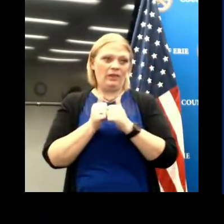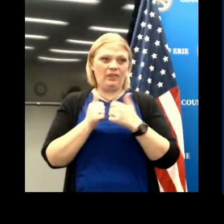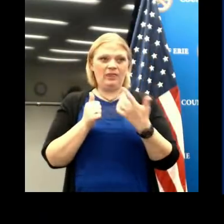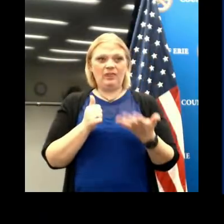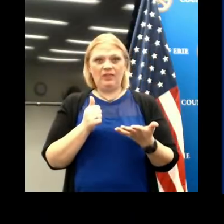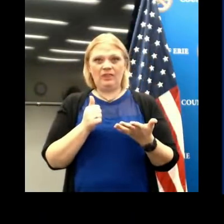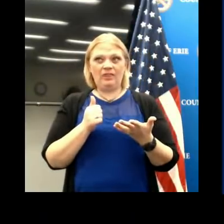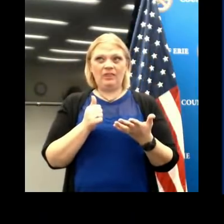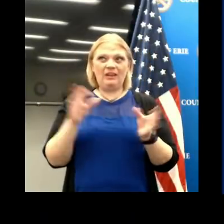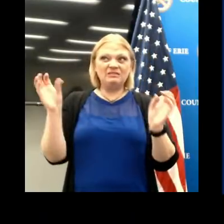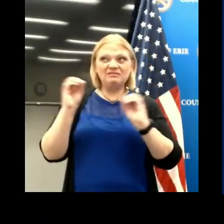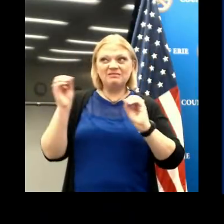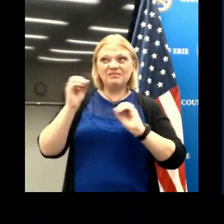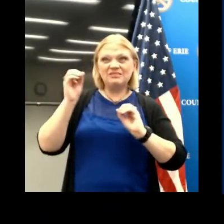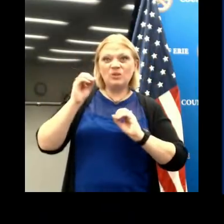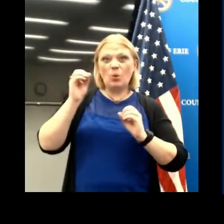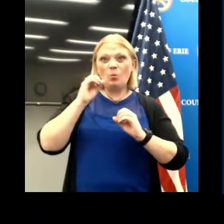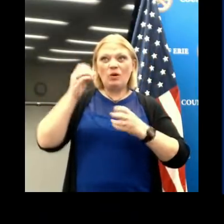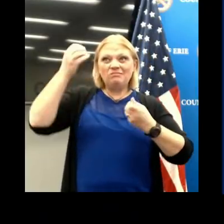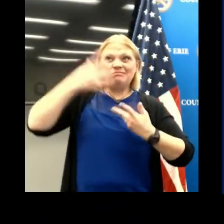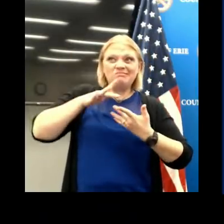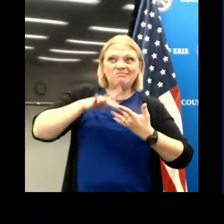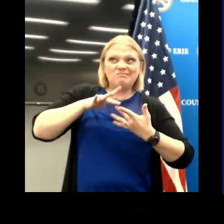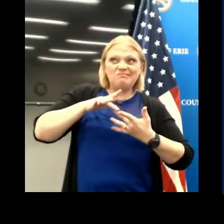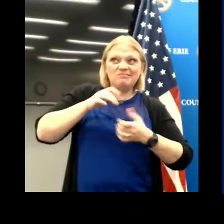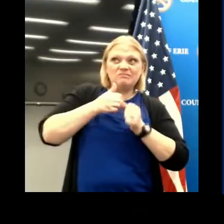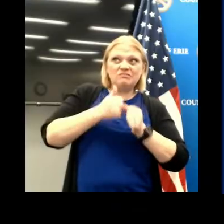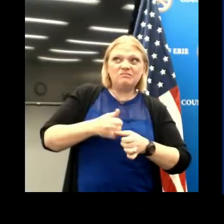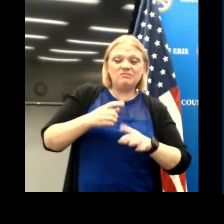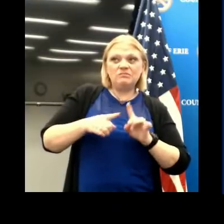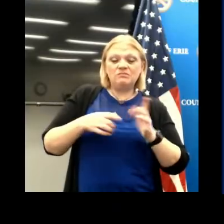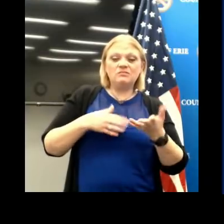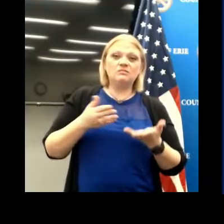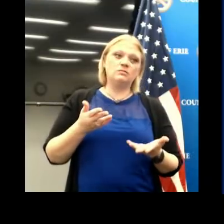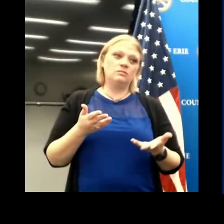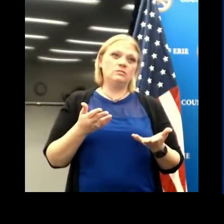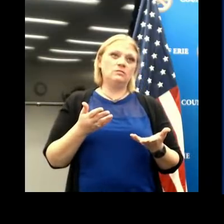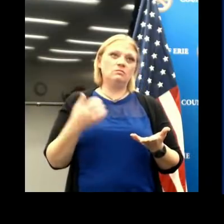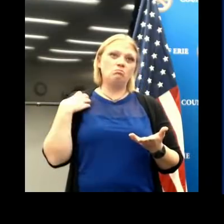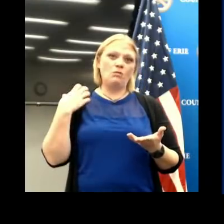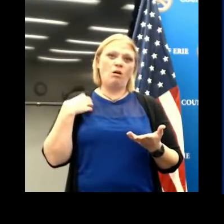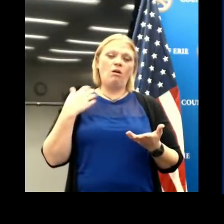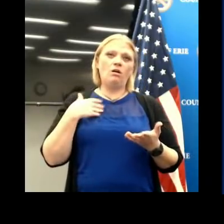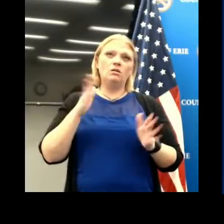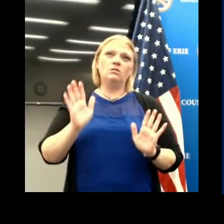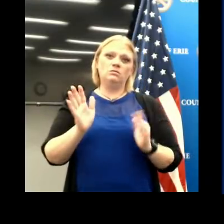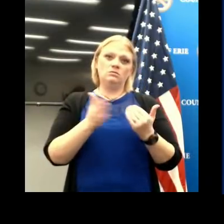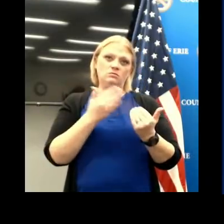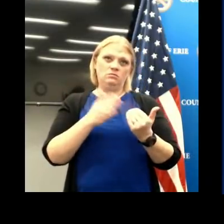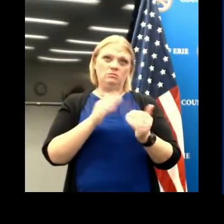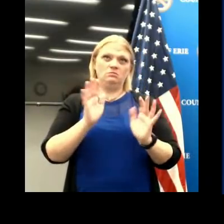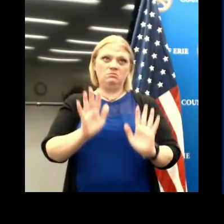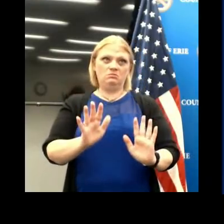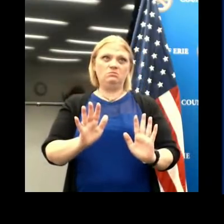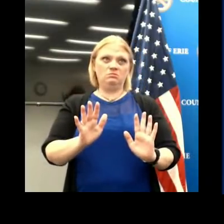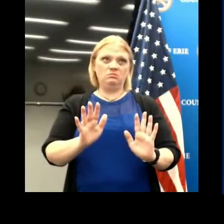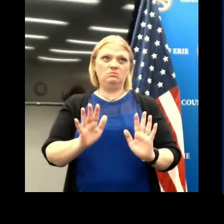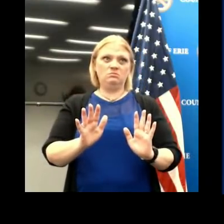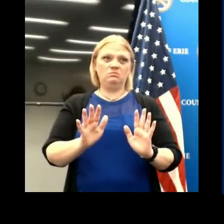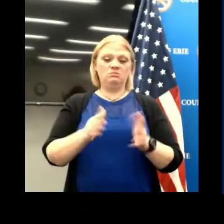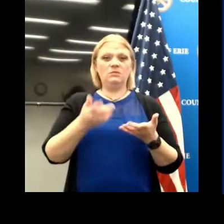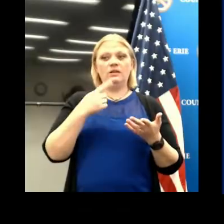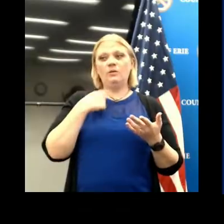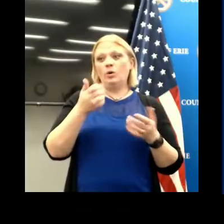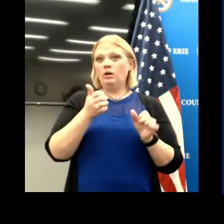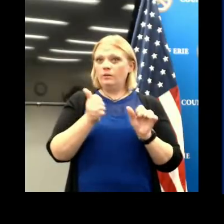they haven't been contacted by a contact tracer, please give them the benefit of the doubt. Again, we're a couple days behind, we're hiring more